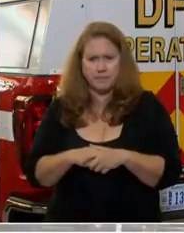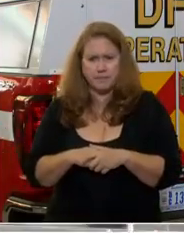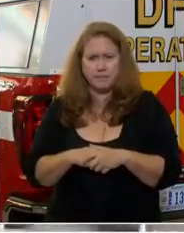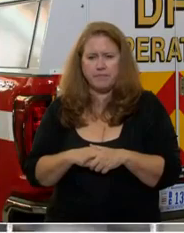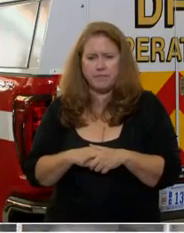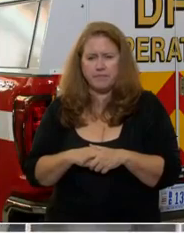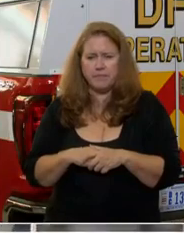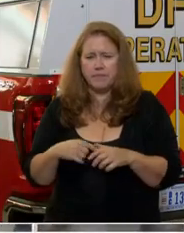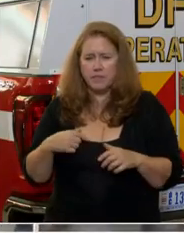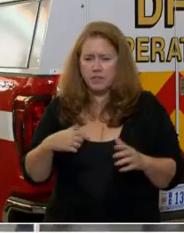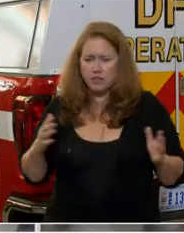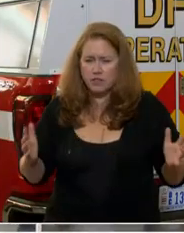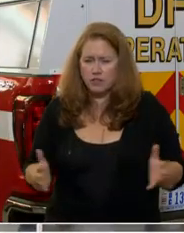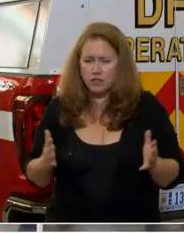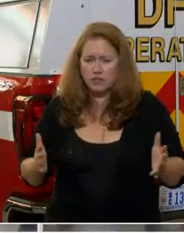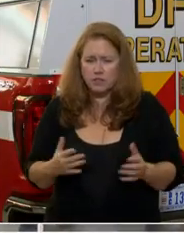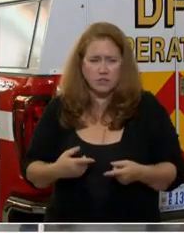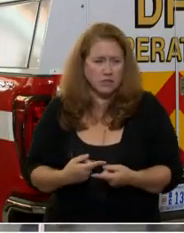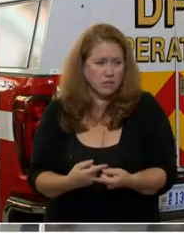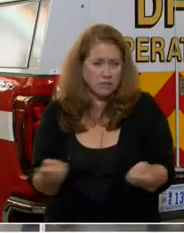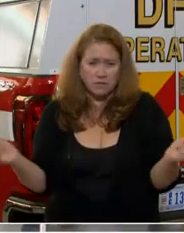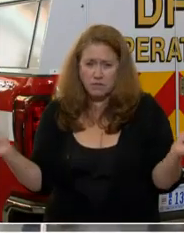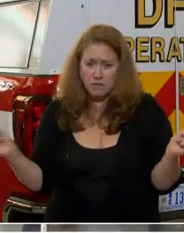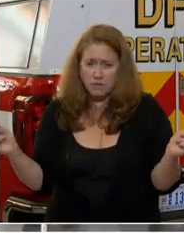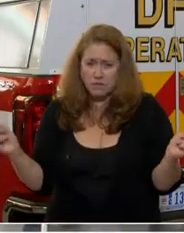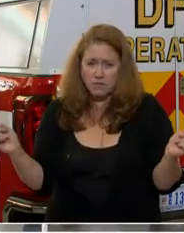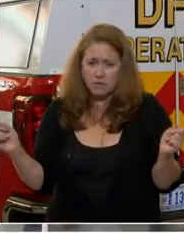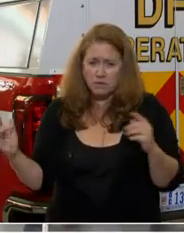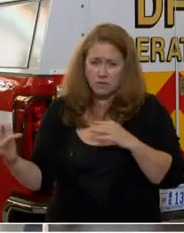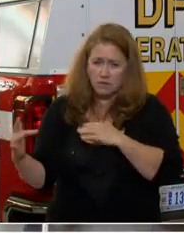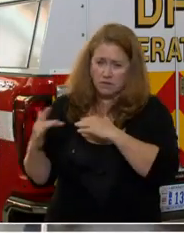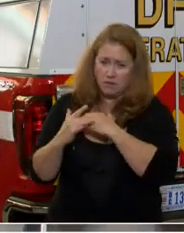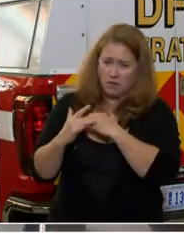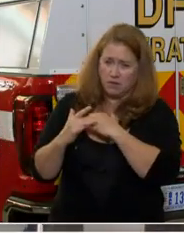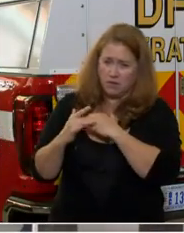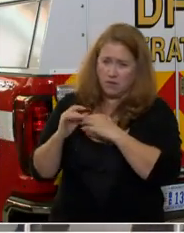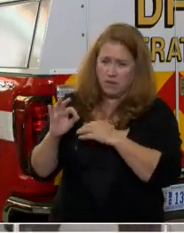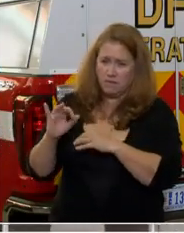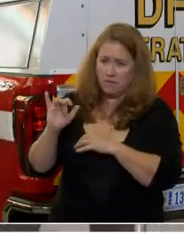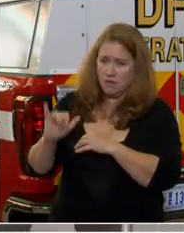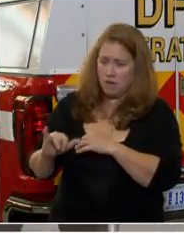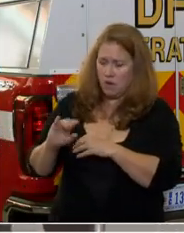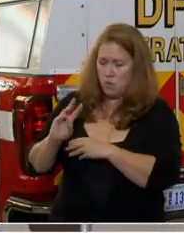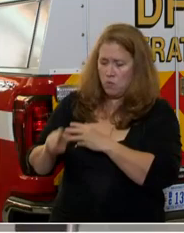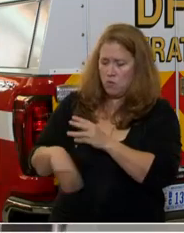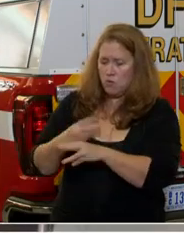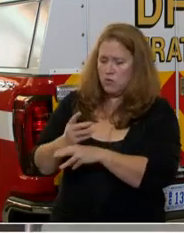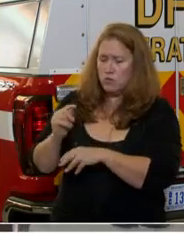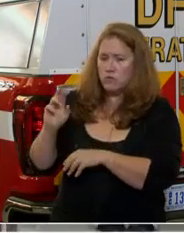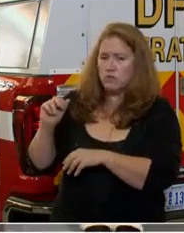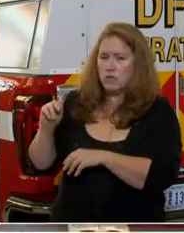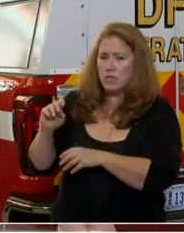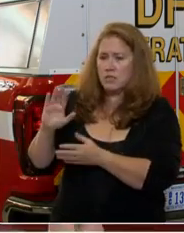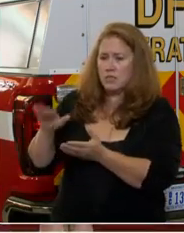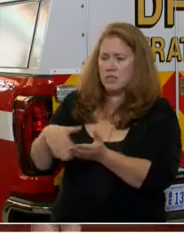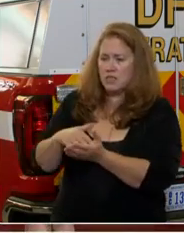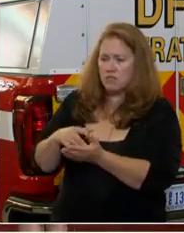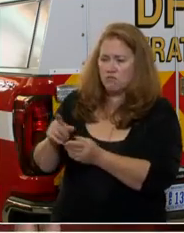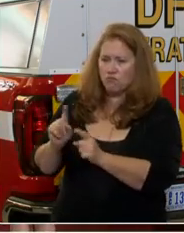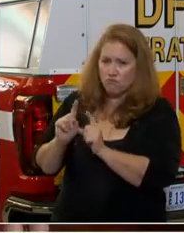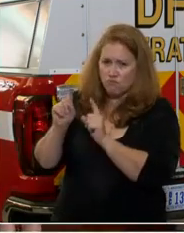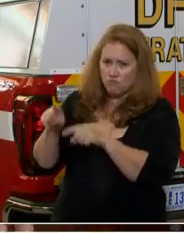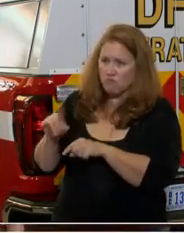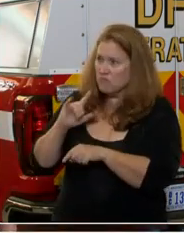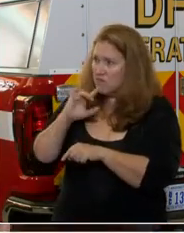each of you to come up and touch it before you leave as a touchstone to that event. It's a connection. It's real. This was